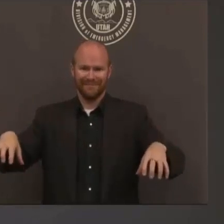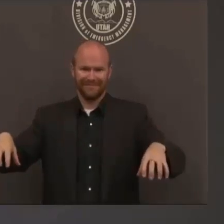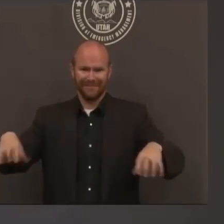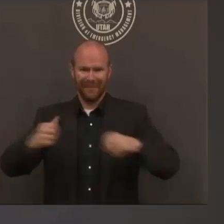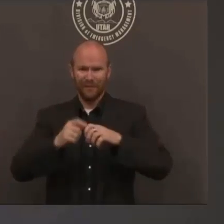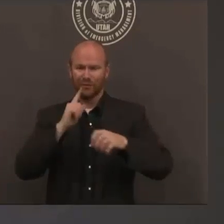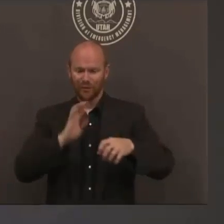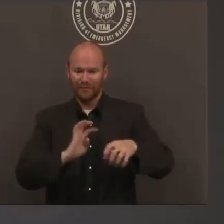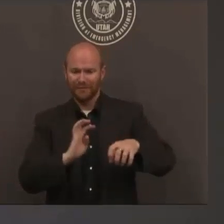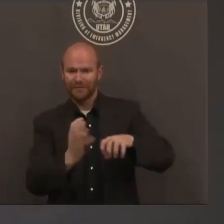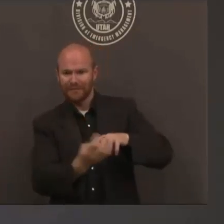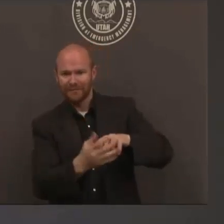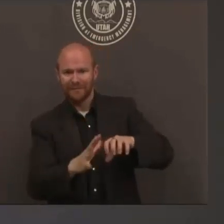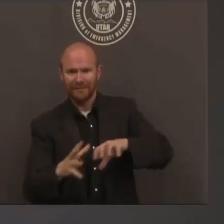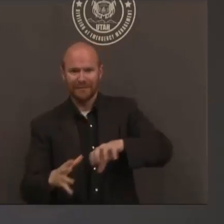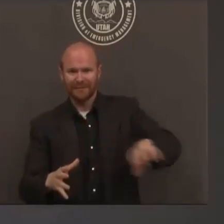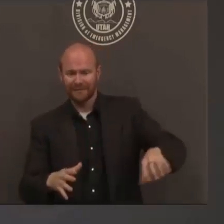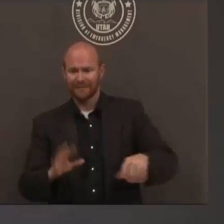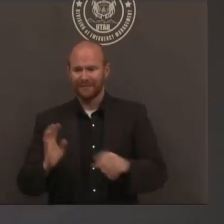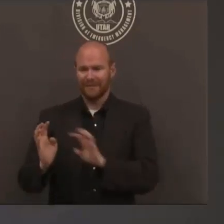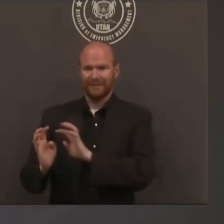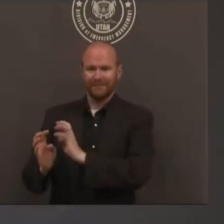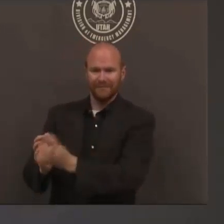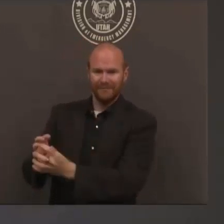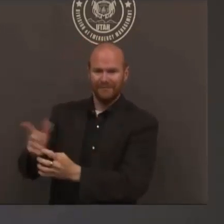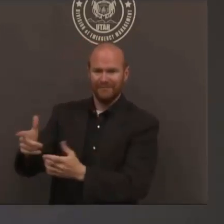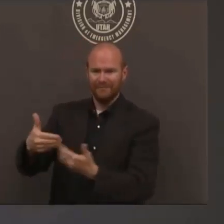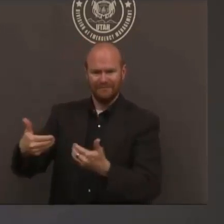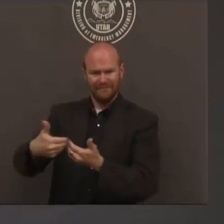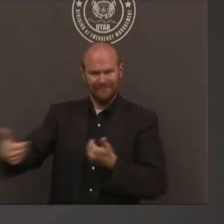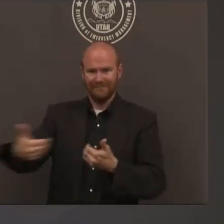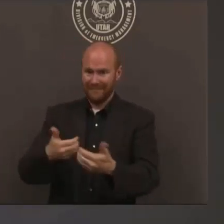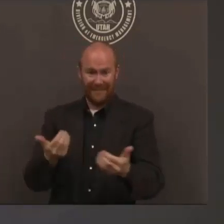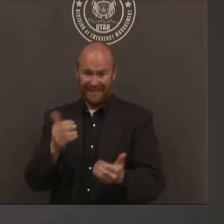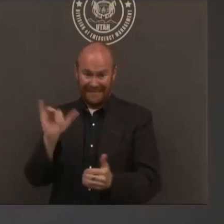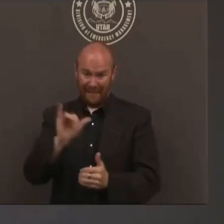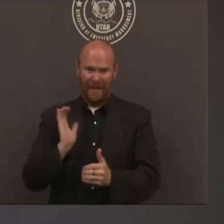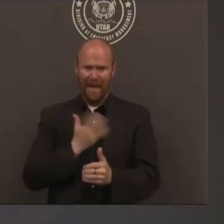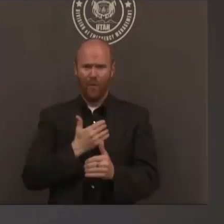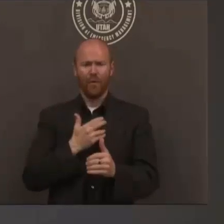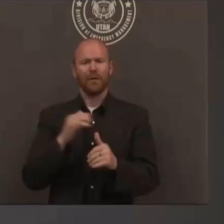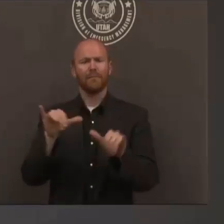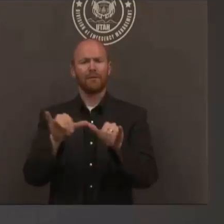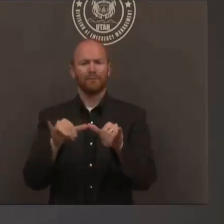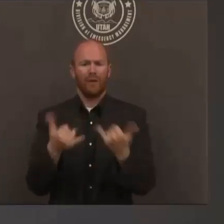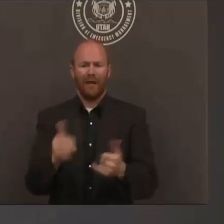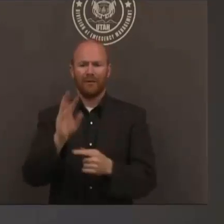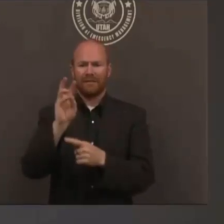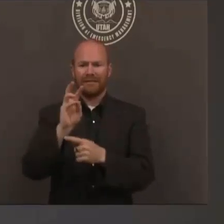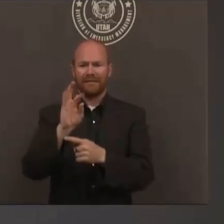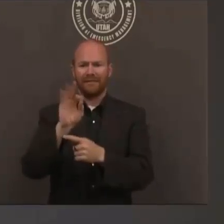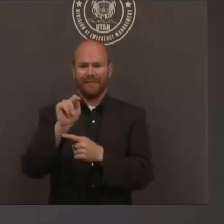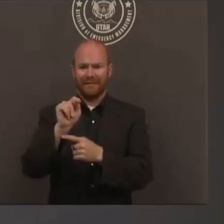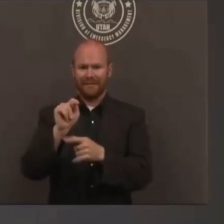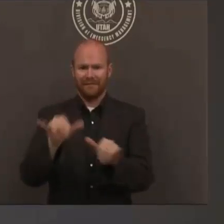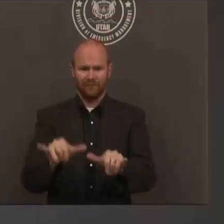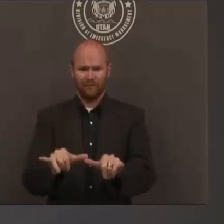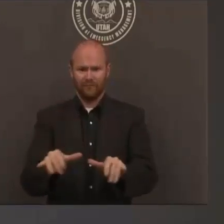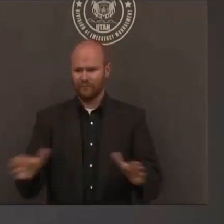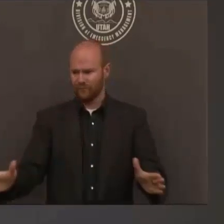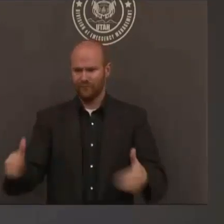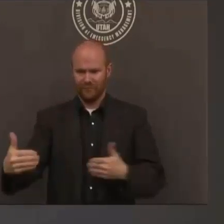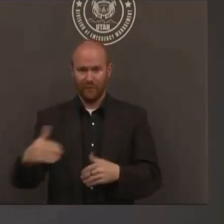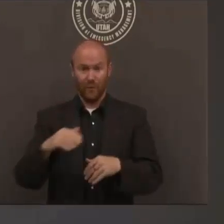those who are customers. The spacing minimum is 6 feet, our social distancing number. That means